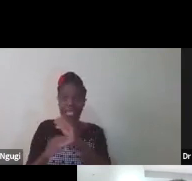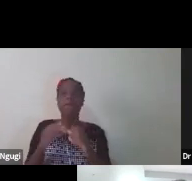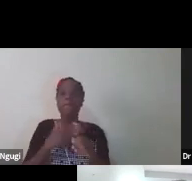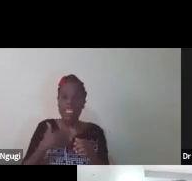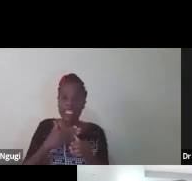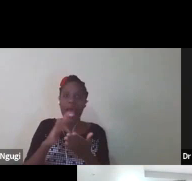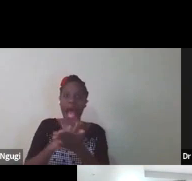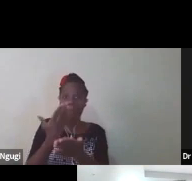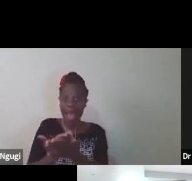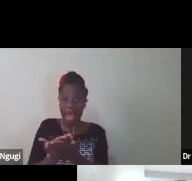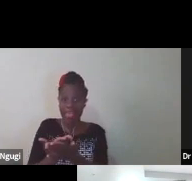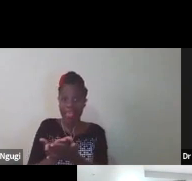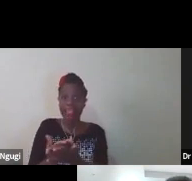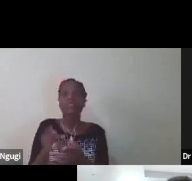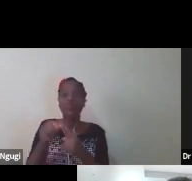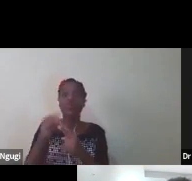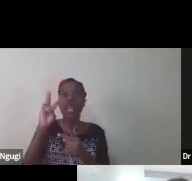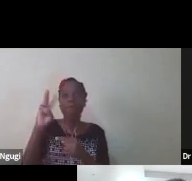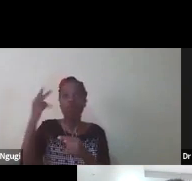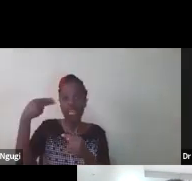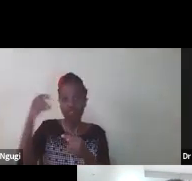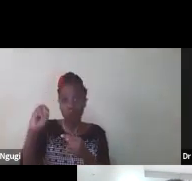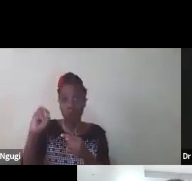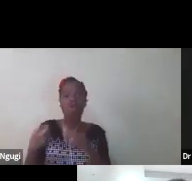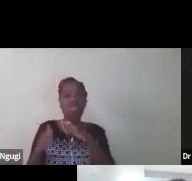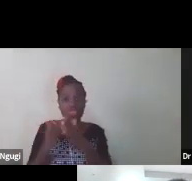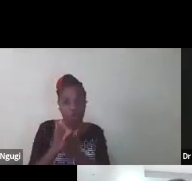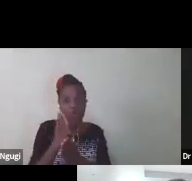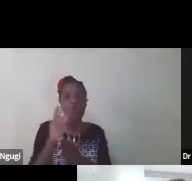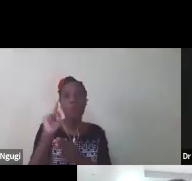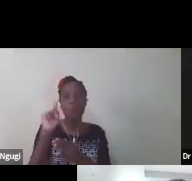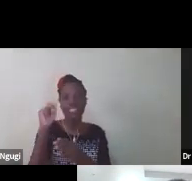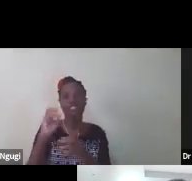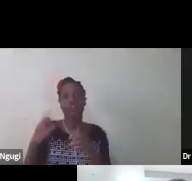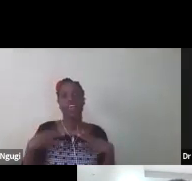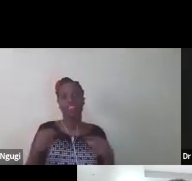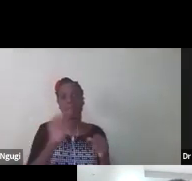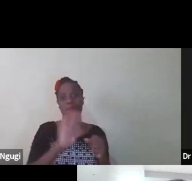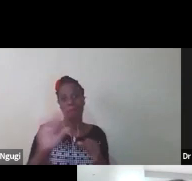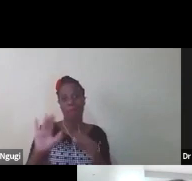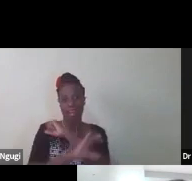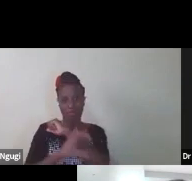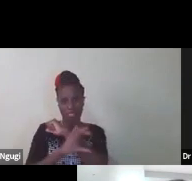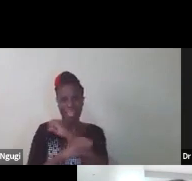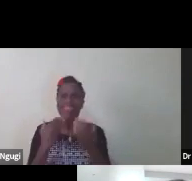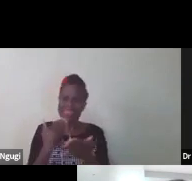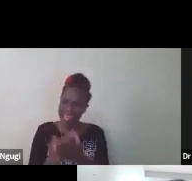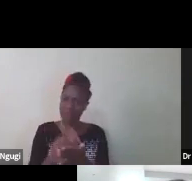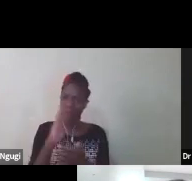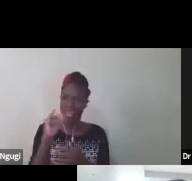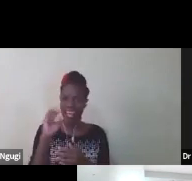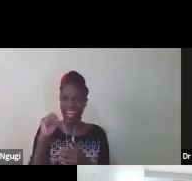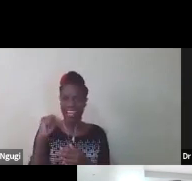the application to the WHO country office. Thank you so much. Thank you very much, Dr. Baingana. Dr. Njuguna, your